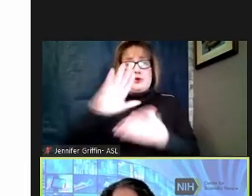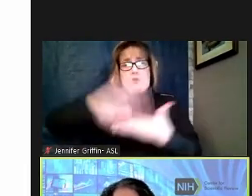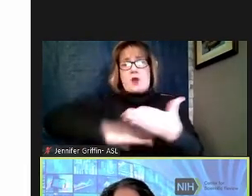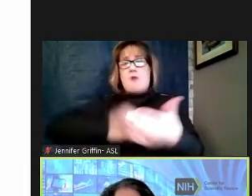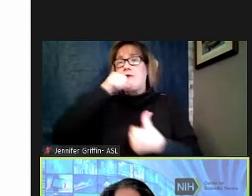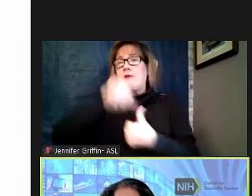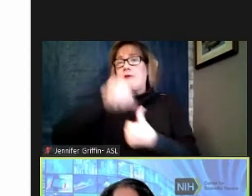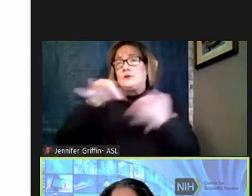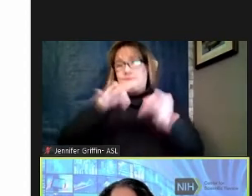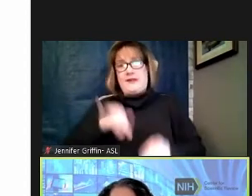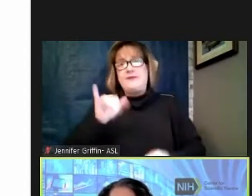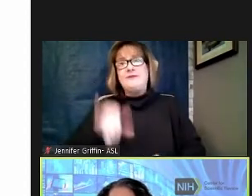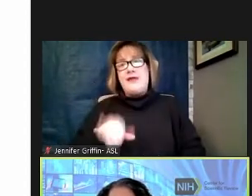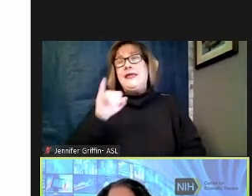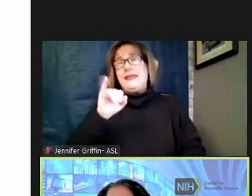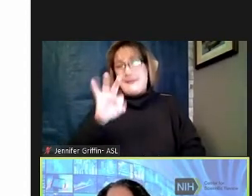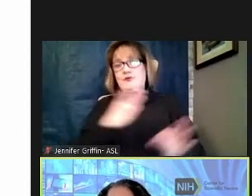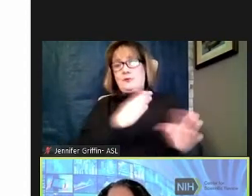to submit late.